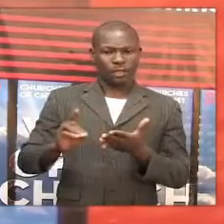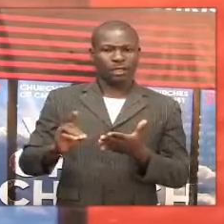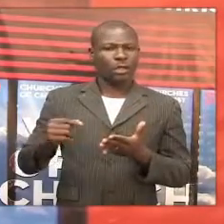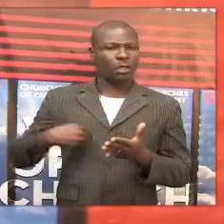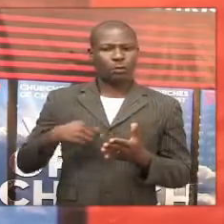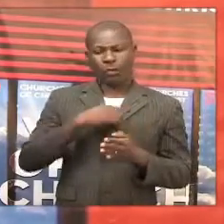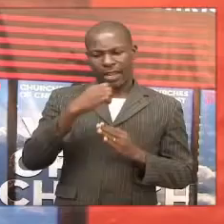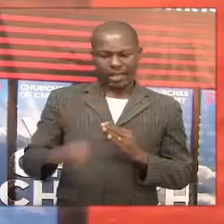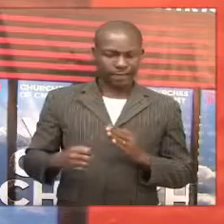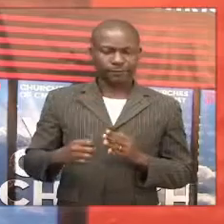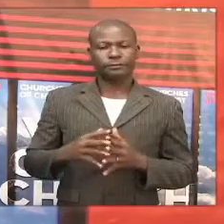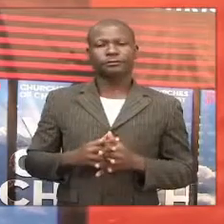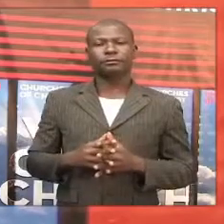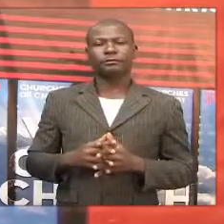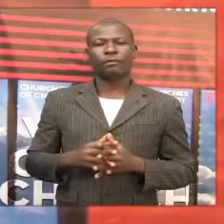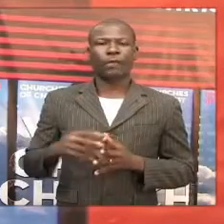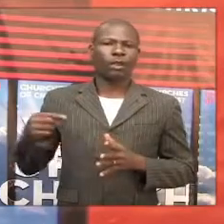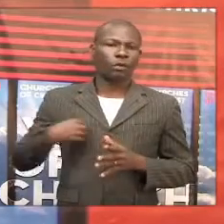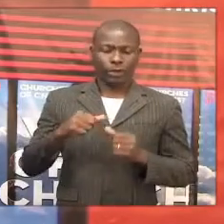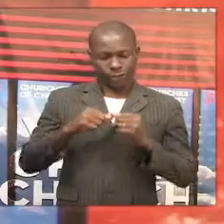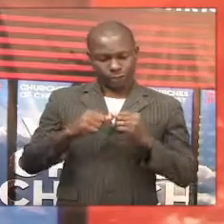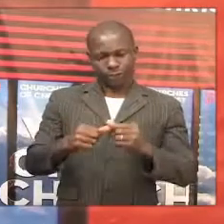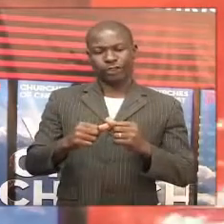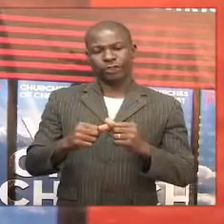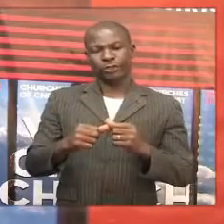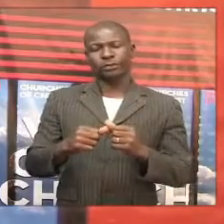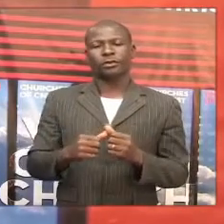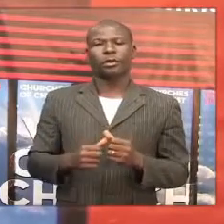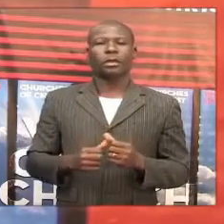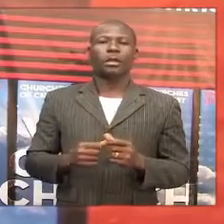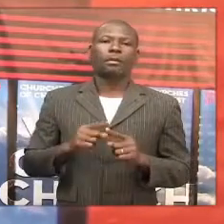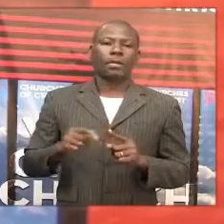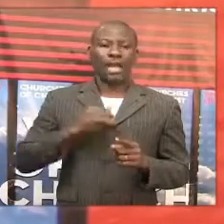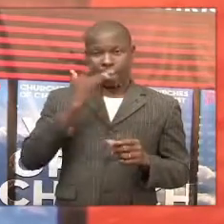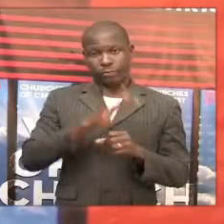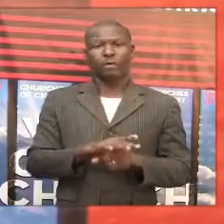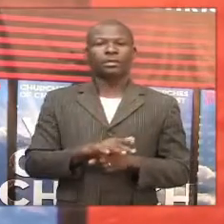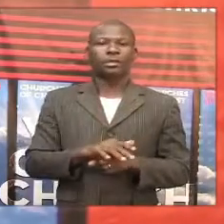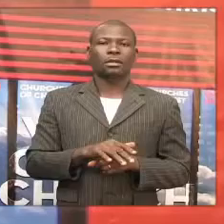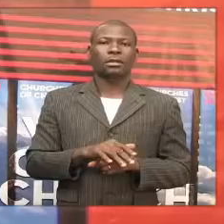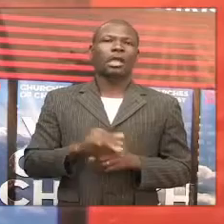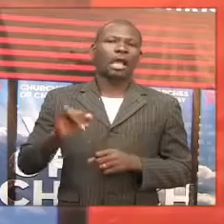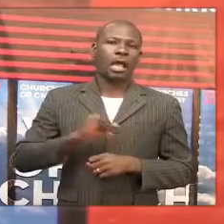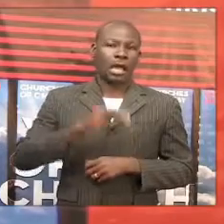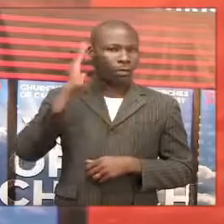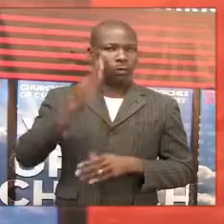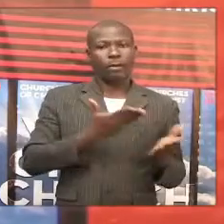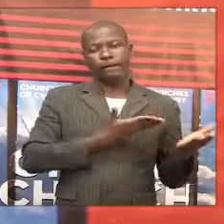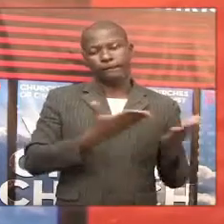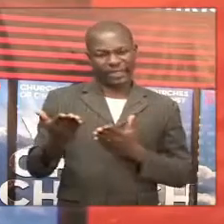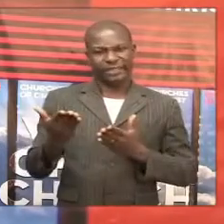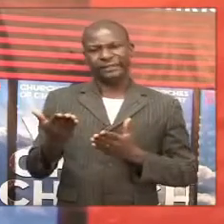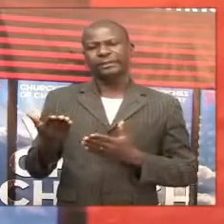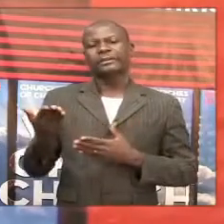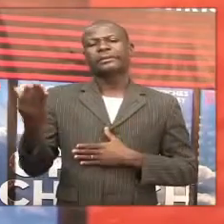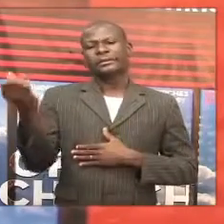Ababa Sawyer. Menu eguso ehwe na mensha obose enche na me de homeda hun samwa yakan nyina